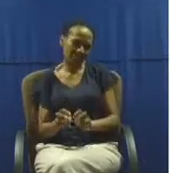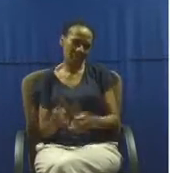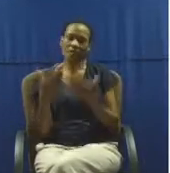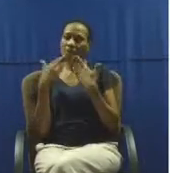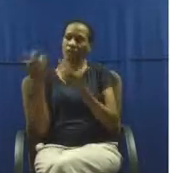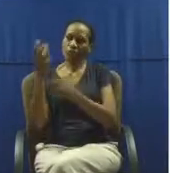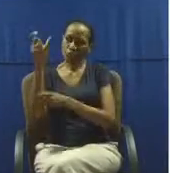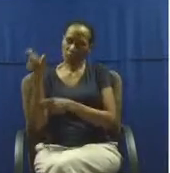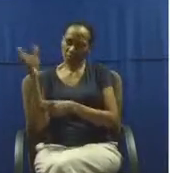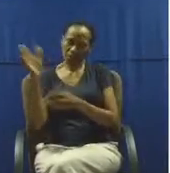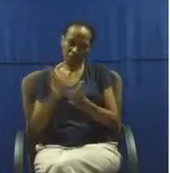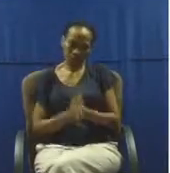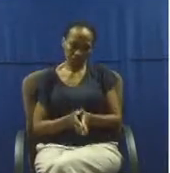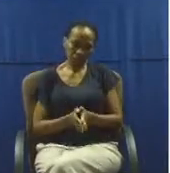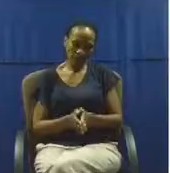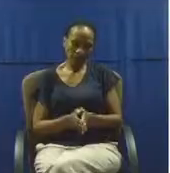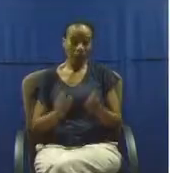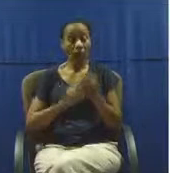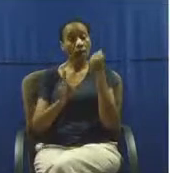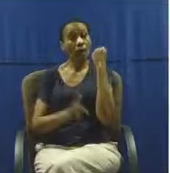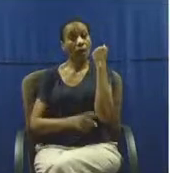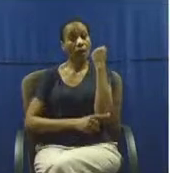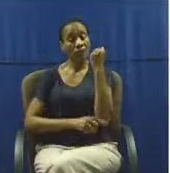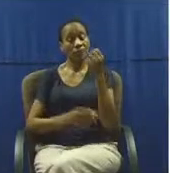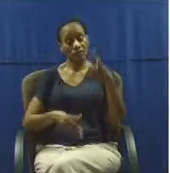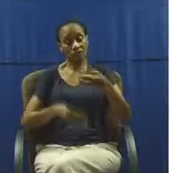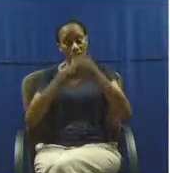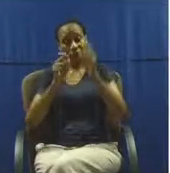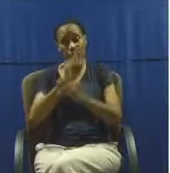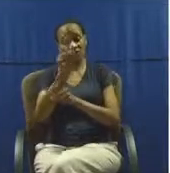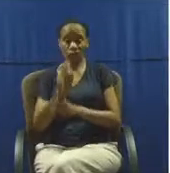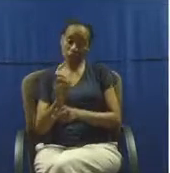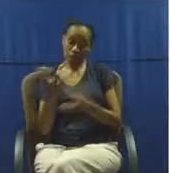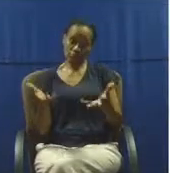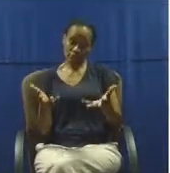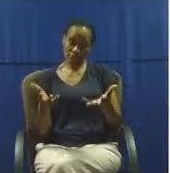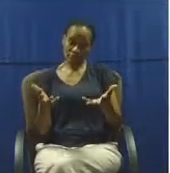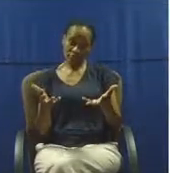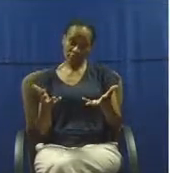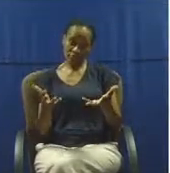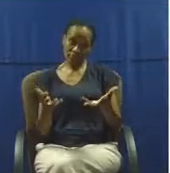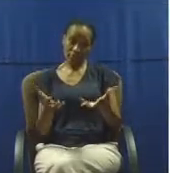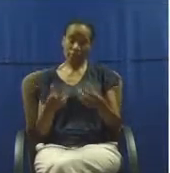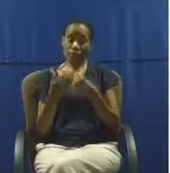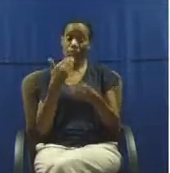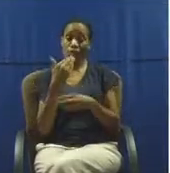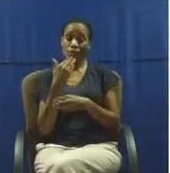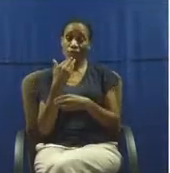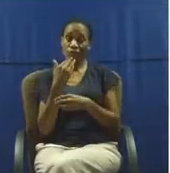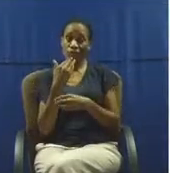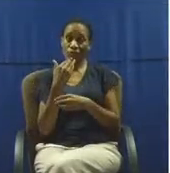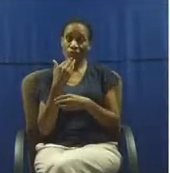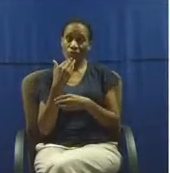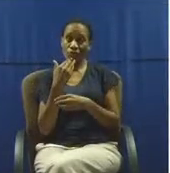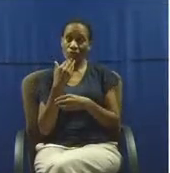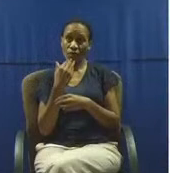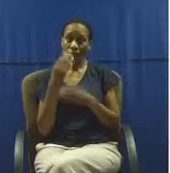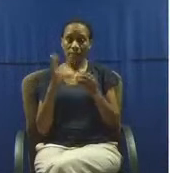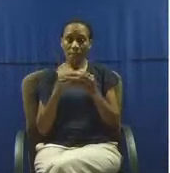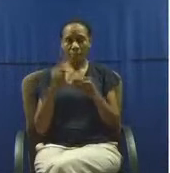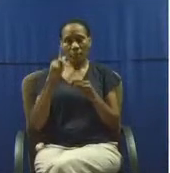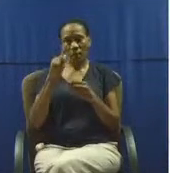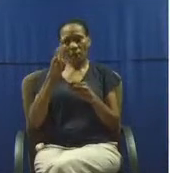Speaker. The last supplementary question will be asked by the Honorable NLS